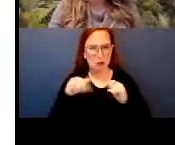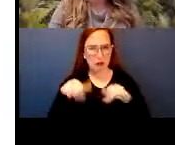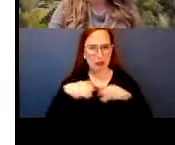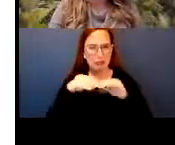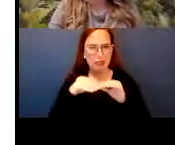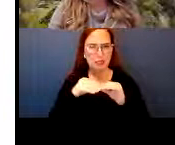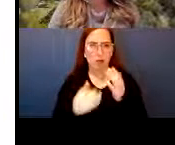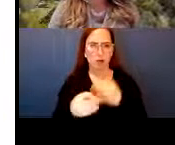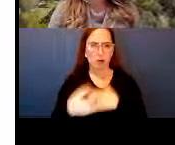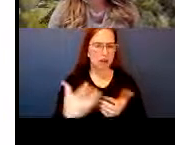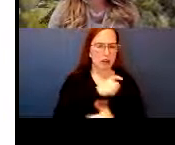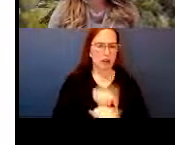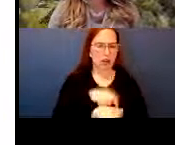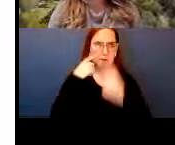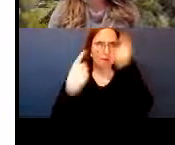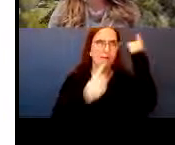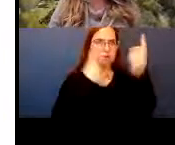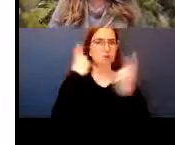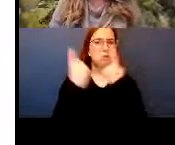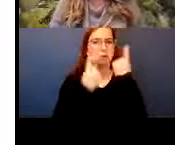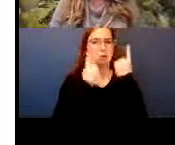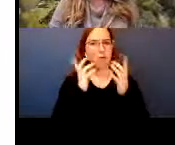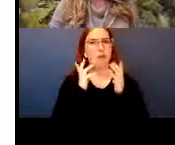and think through this some more.